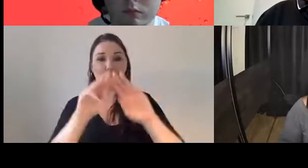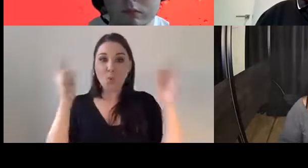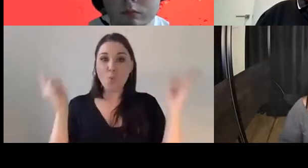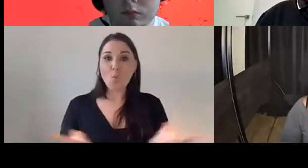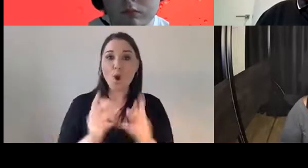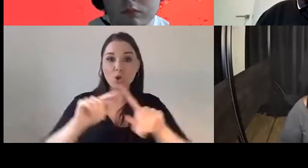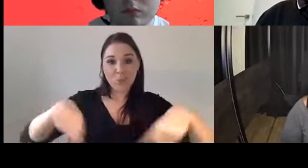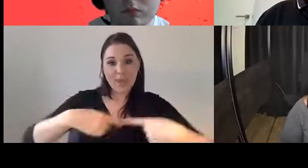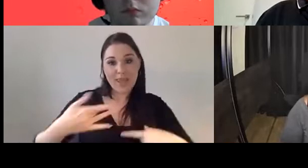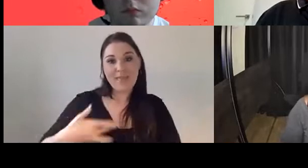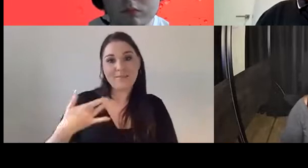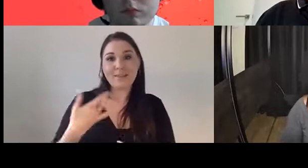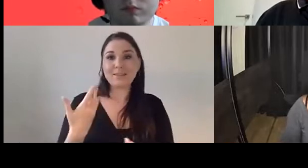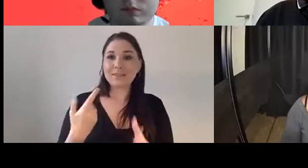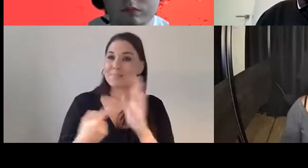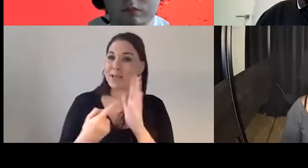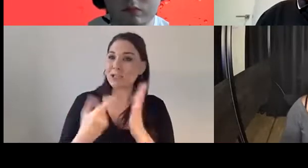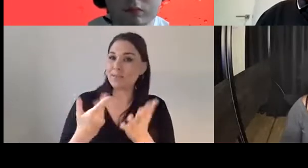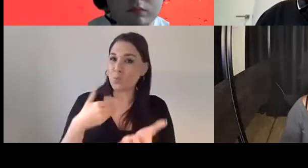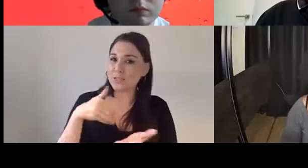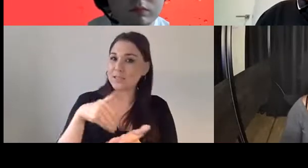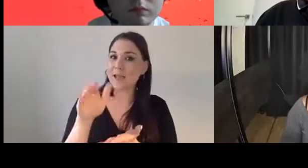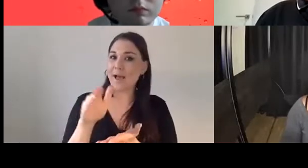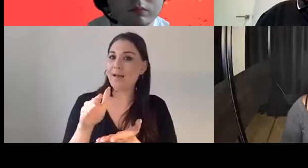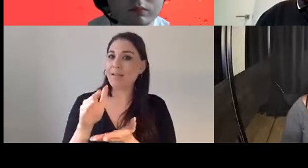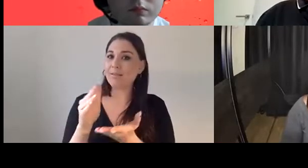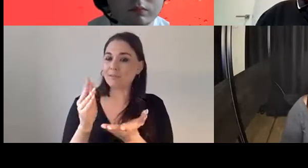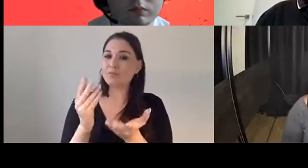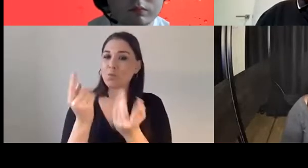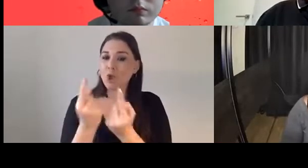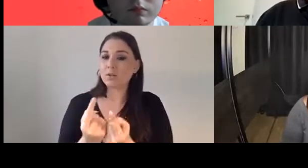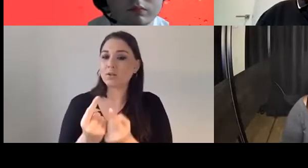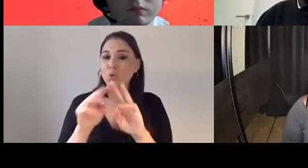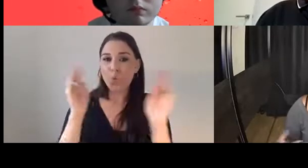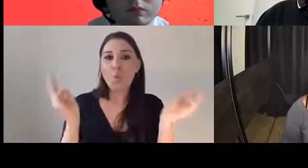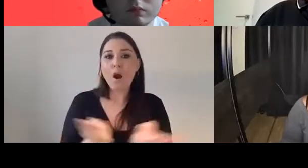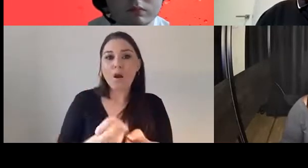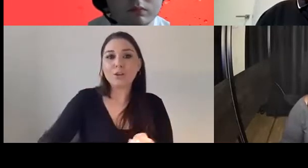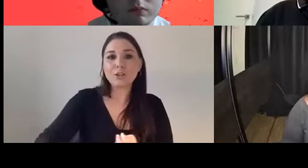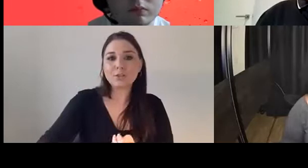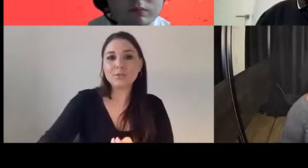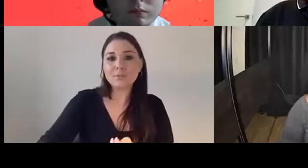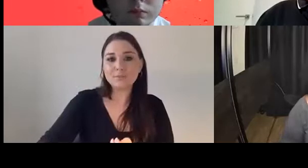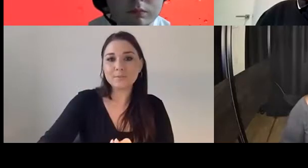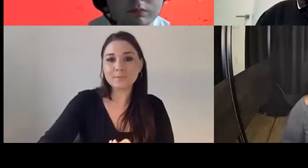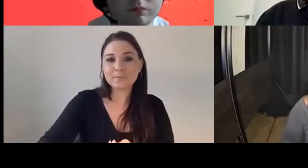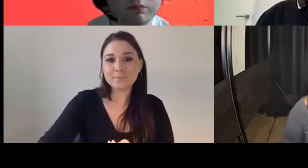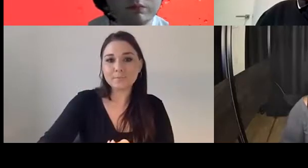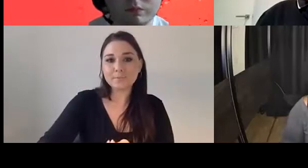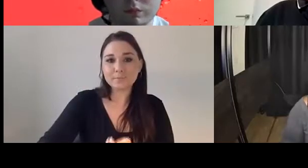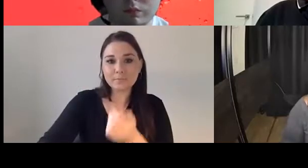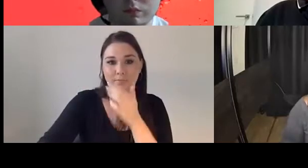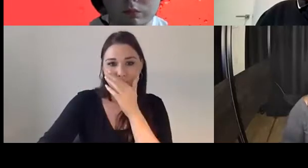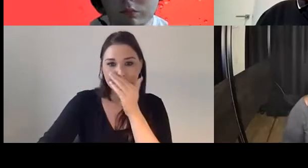to sell products to the world, you need to be able to embed inside what the world is